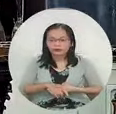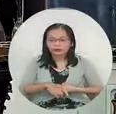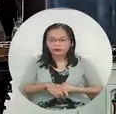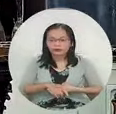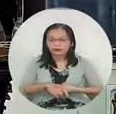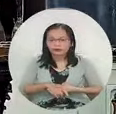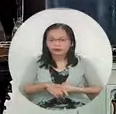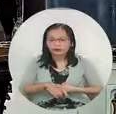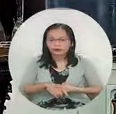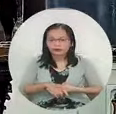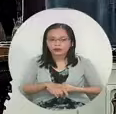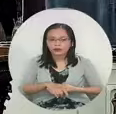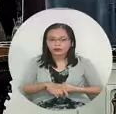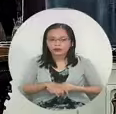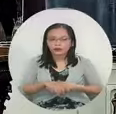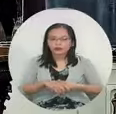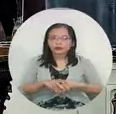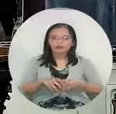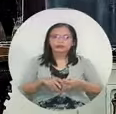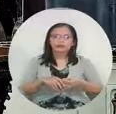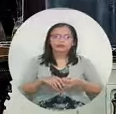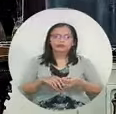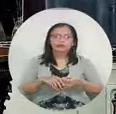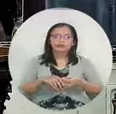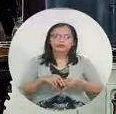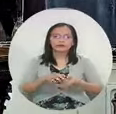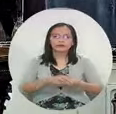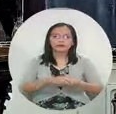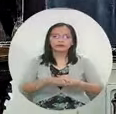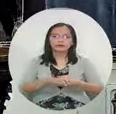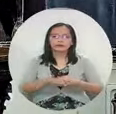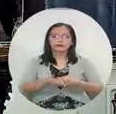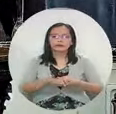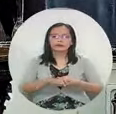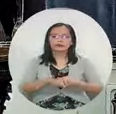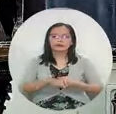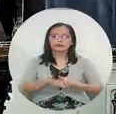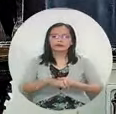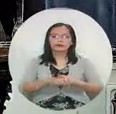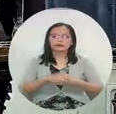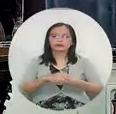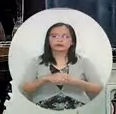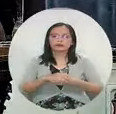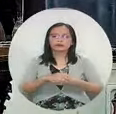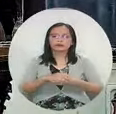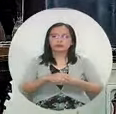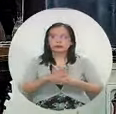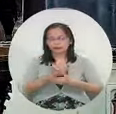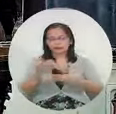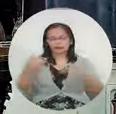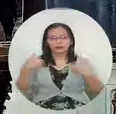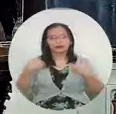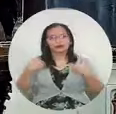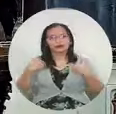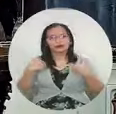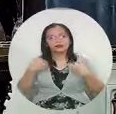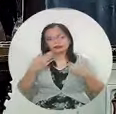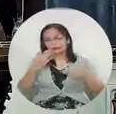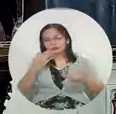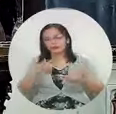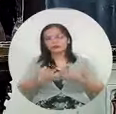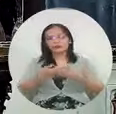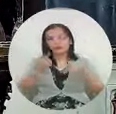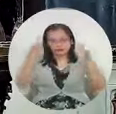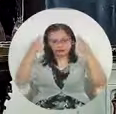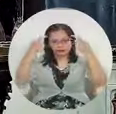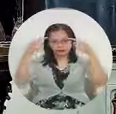then thou shalt make thy way, what? Prosperous. And then thou shalt have what? Good